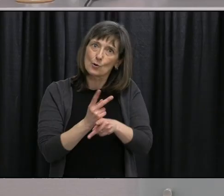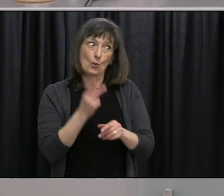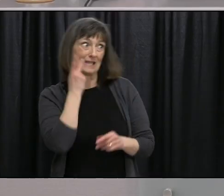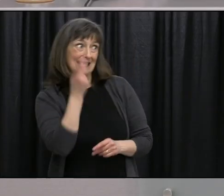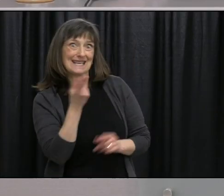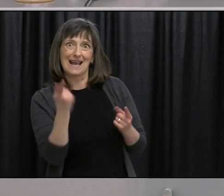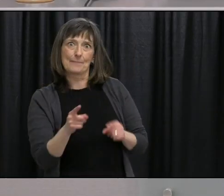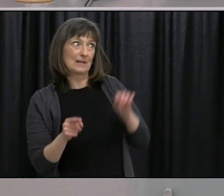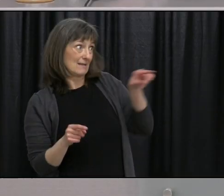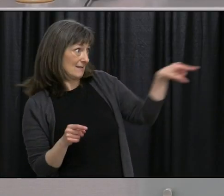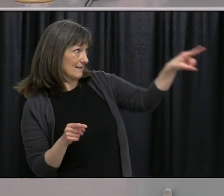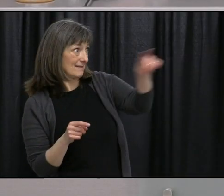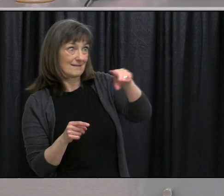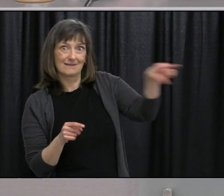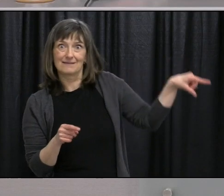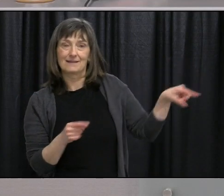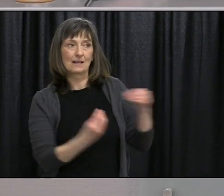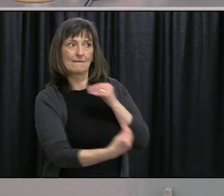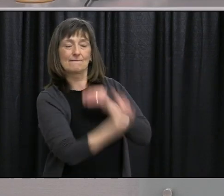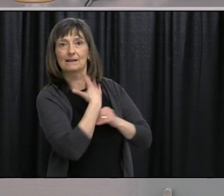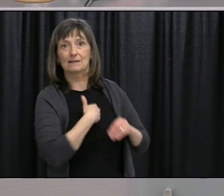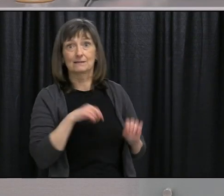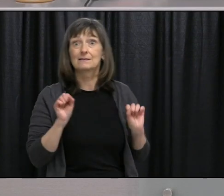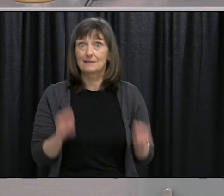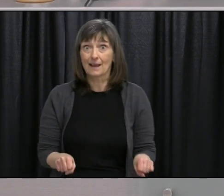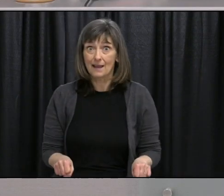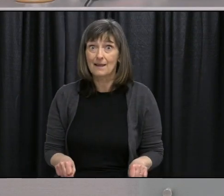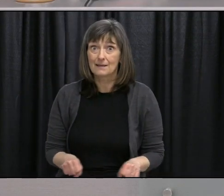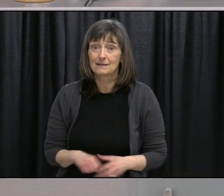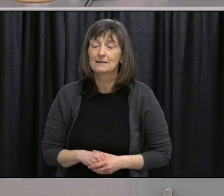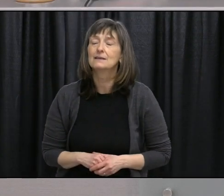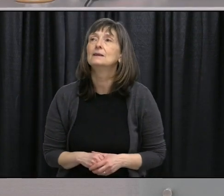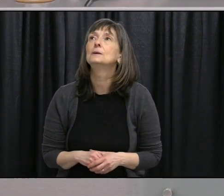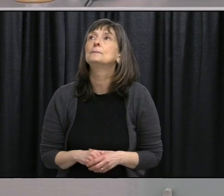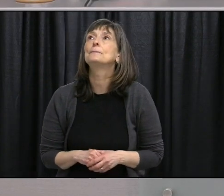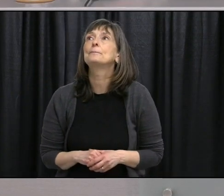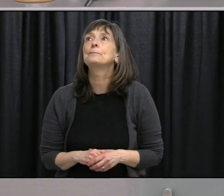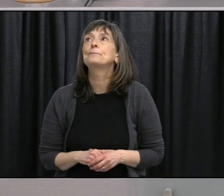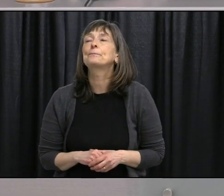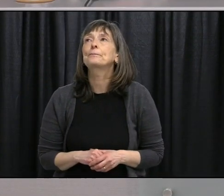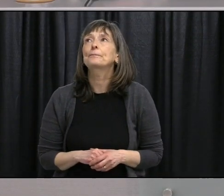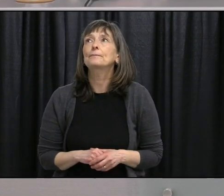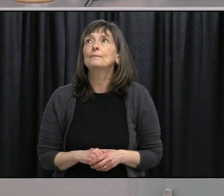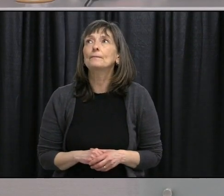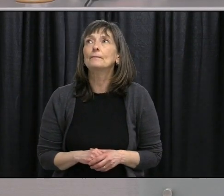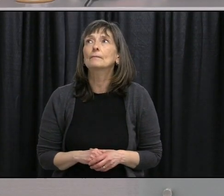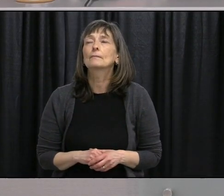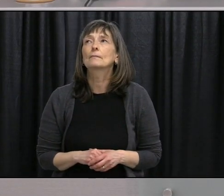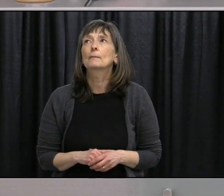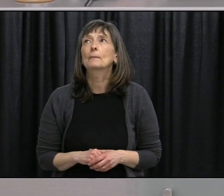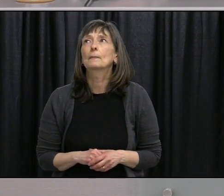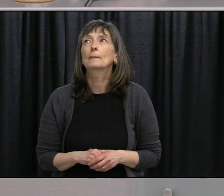Okay, thank you. Dr. Fitzgerald, Ontario has added this